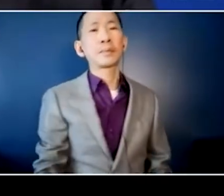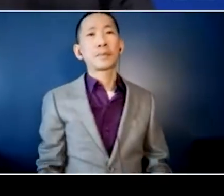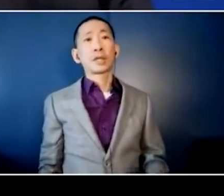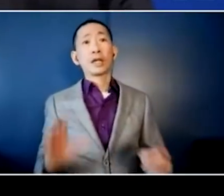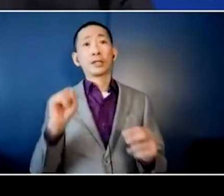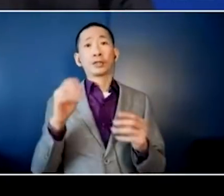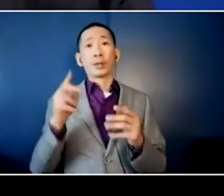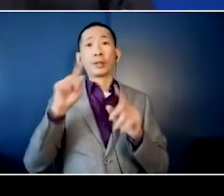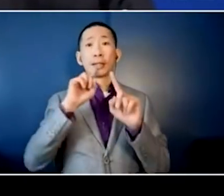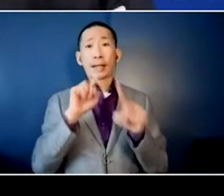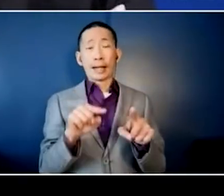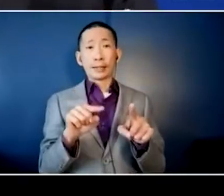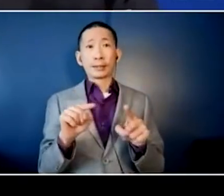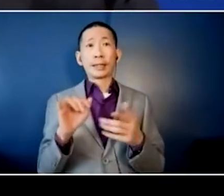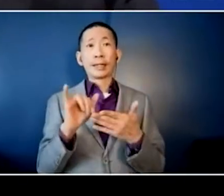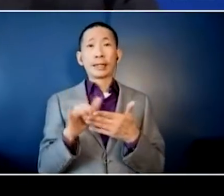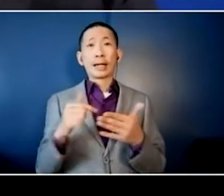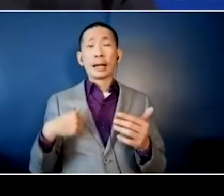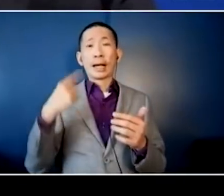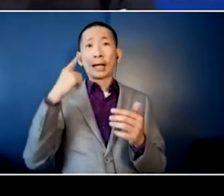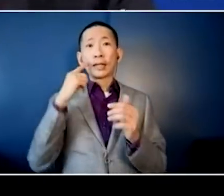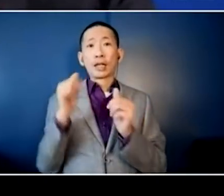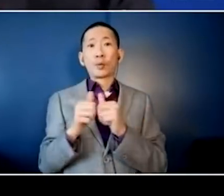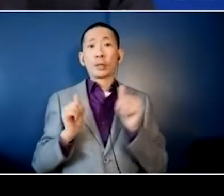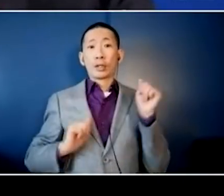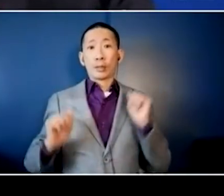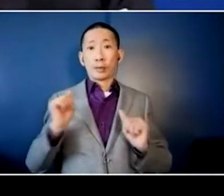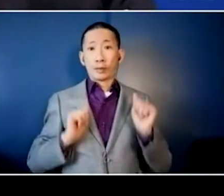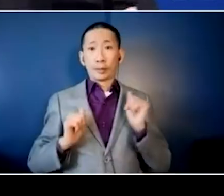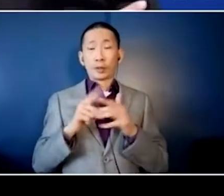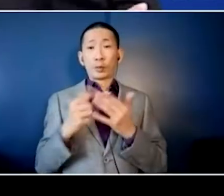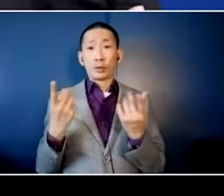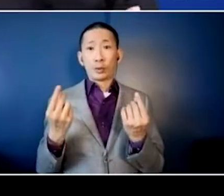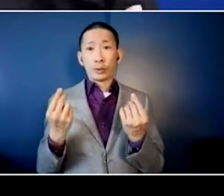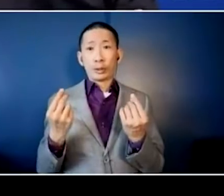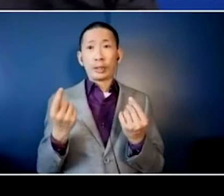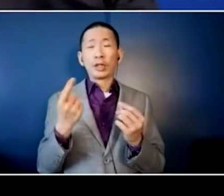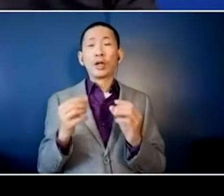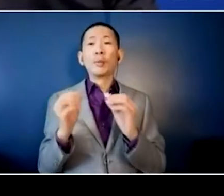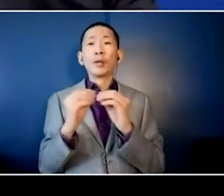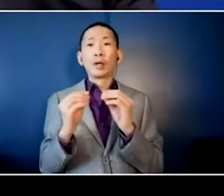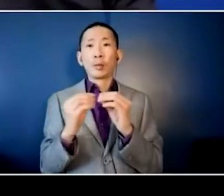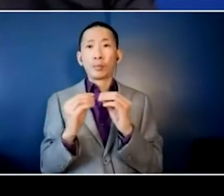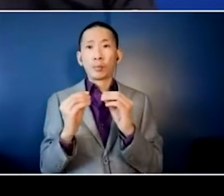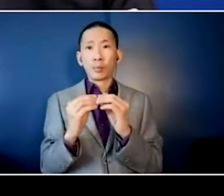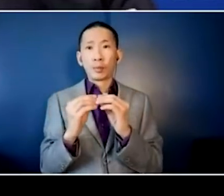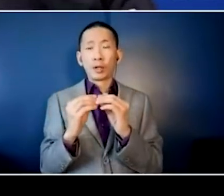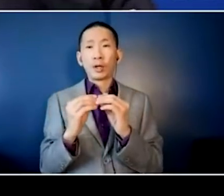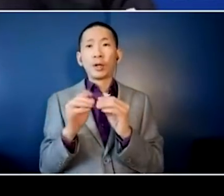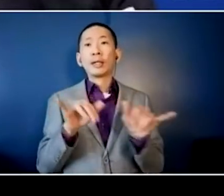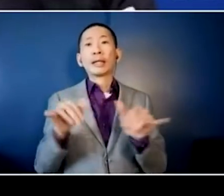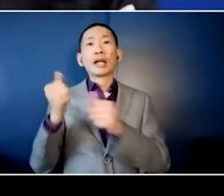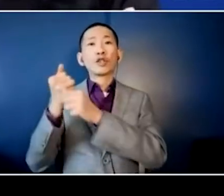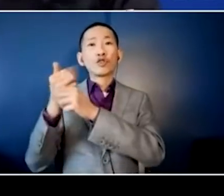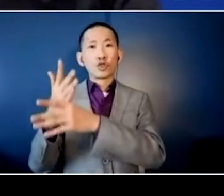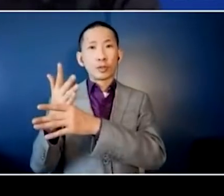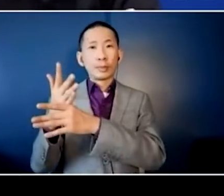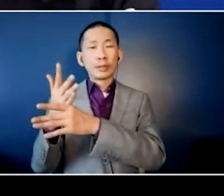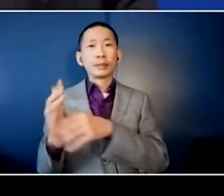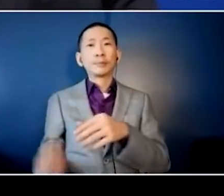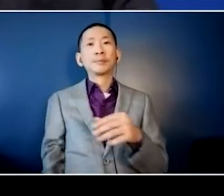answer is that I think what the performing arts need to do is to do a little bit more of what the Germans are doing. So for